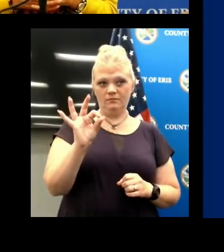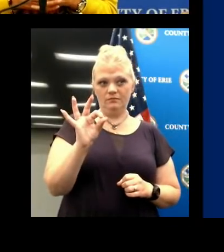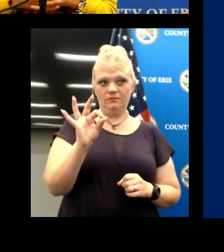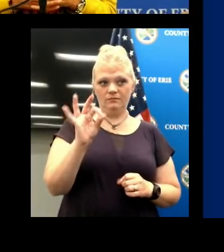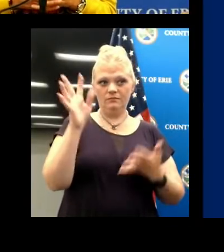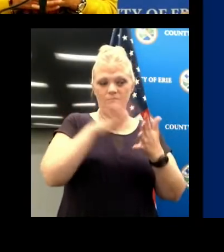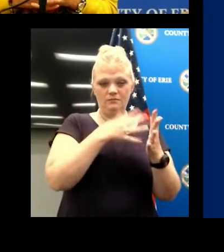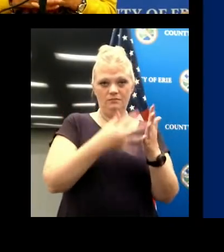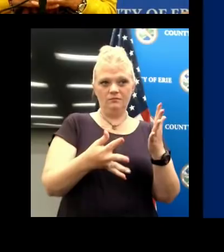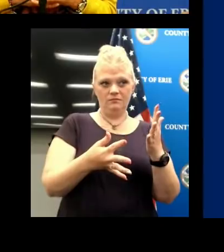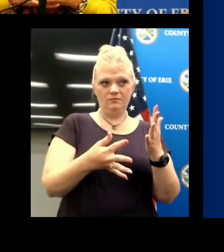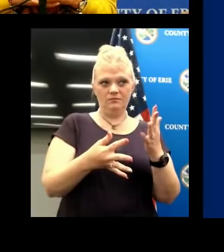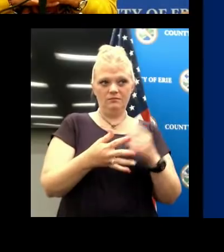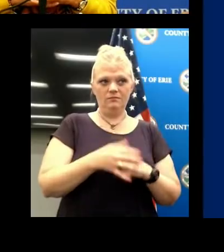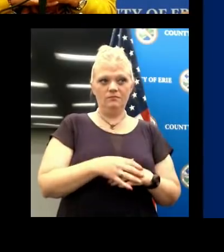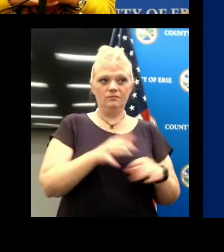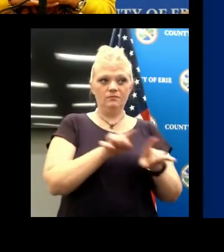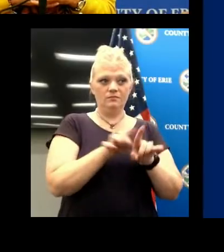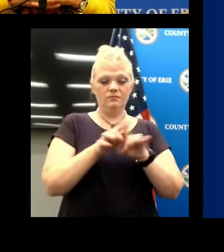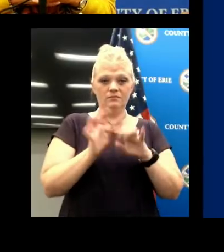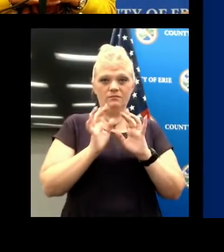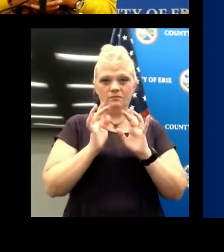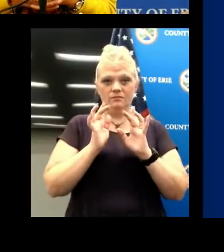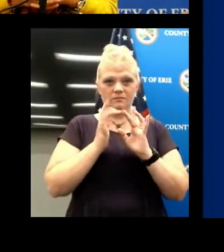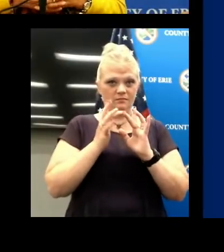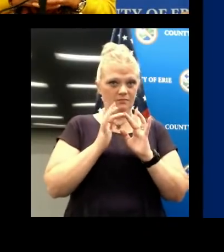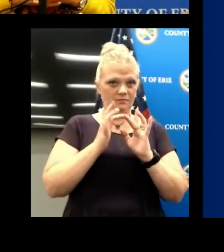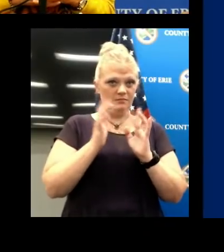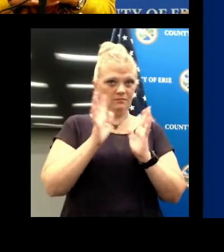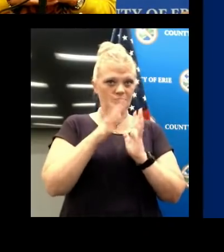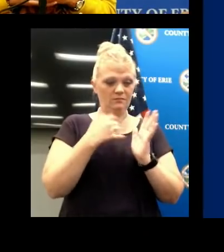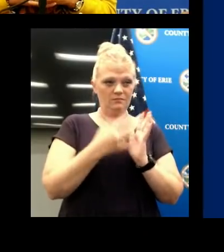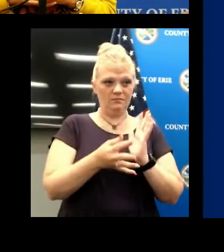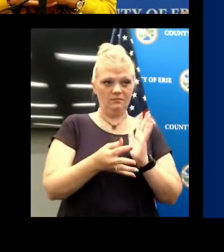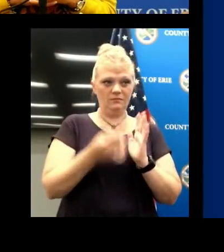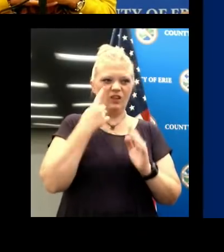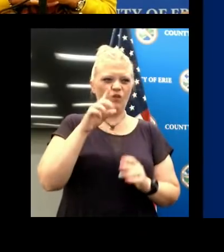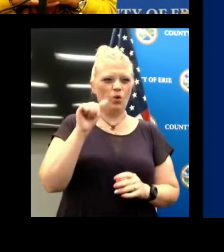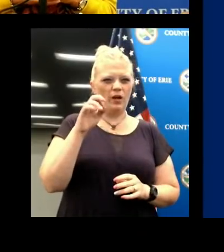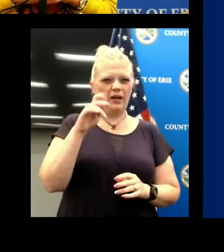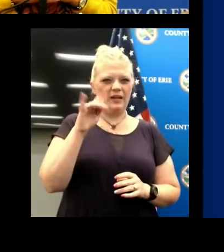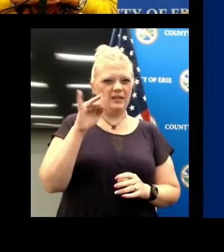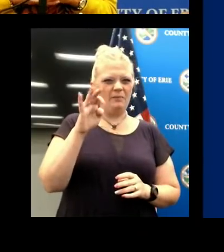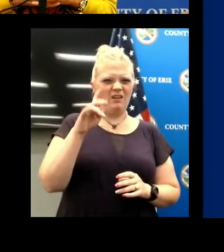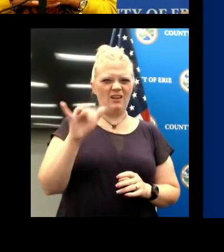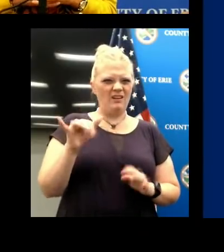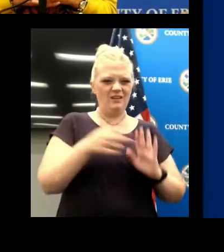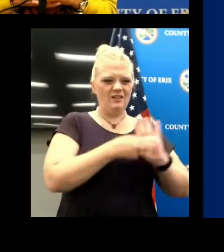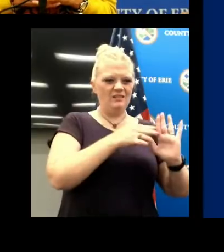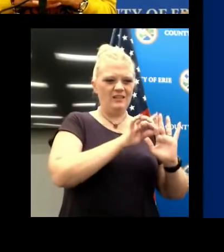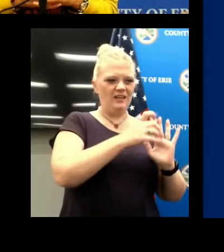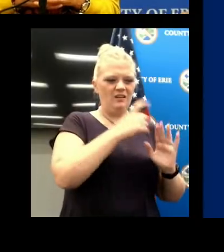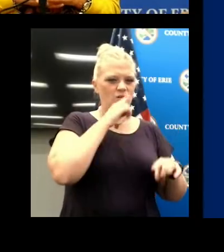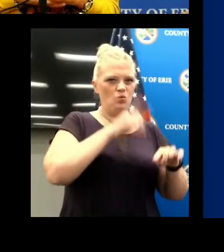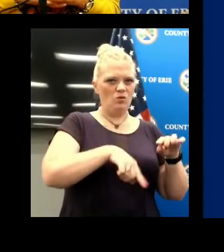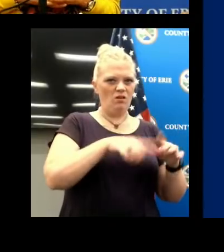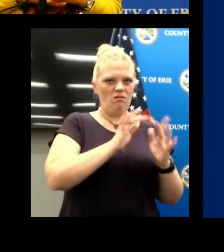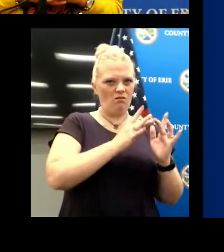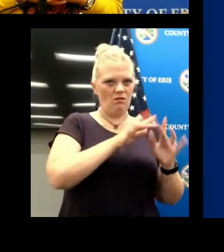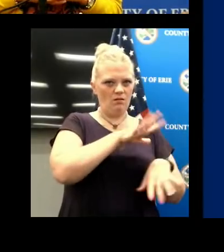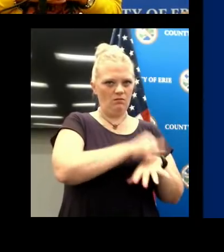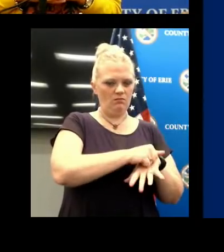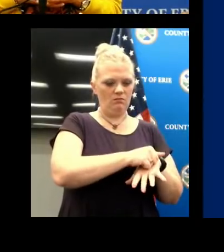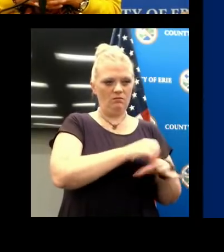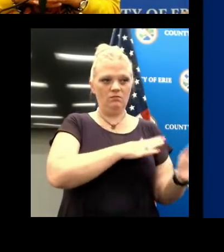716-858-2929 to schedule. We also have online scheduling just for the antibody tested, not for the diagnostic testing. So